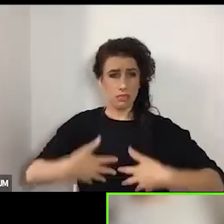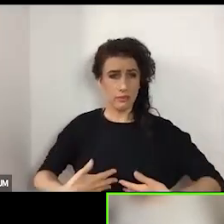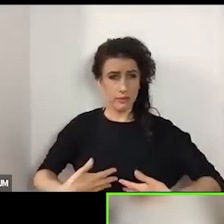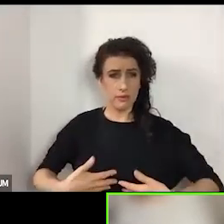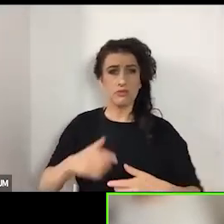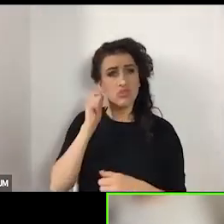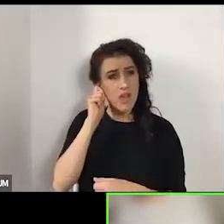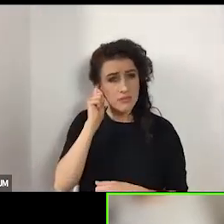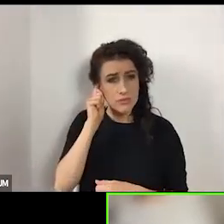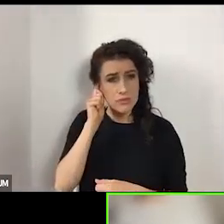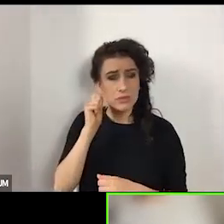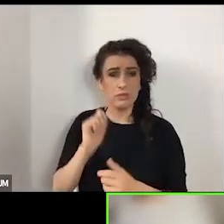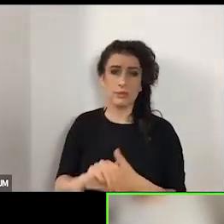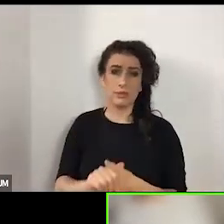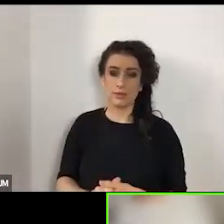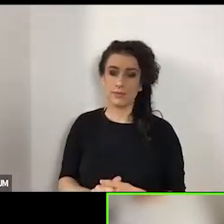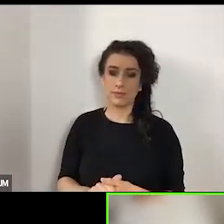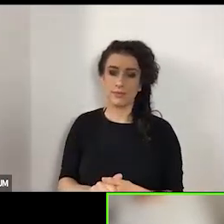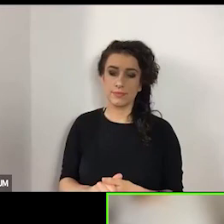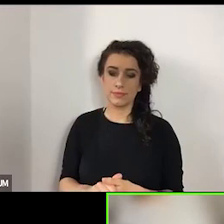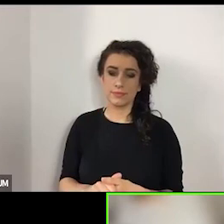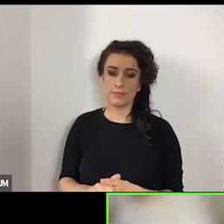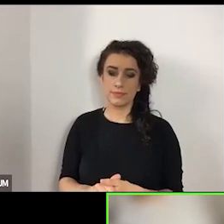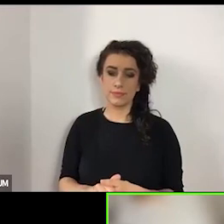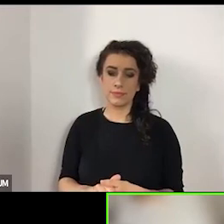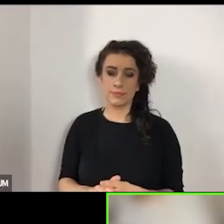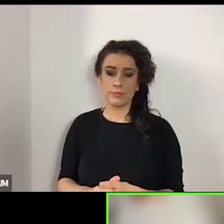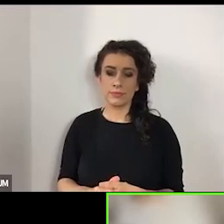necessarily accessing intercourse.